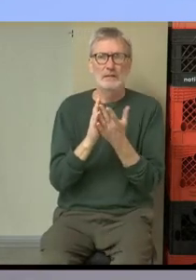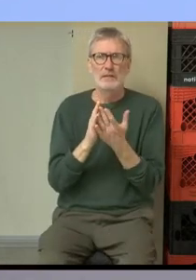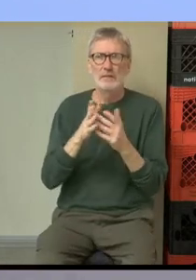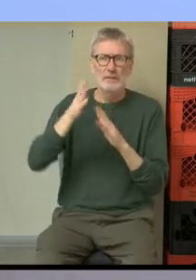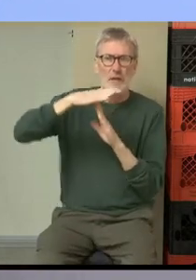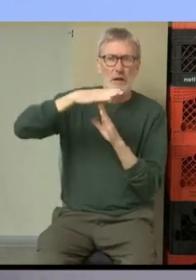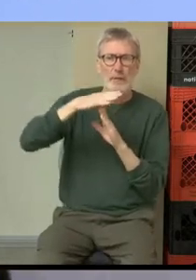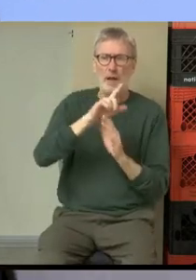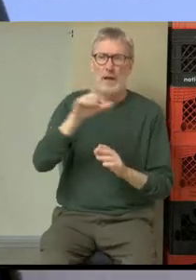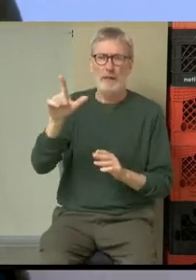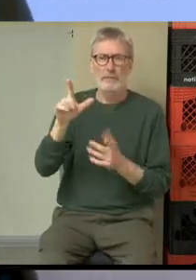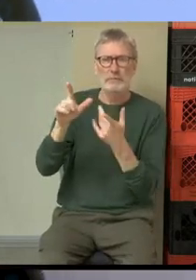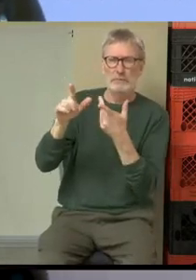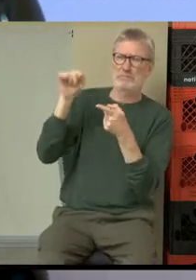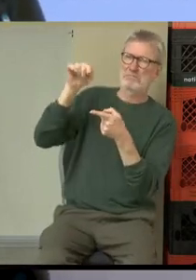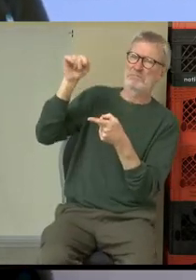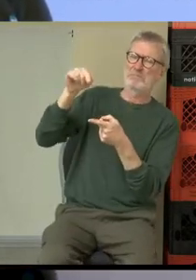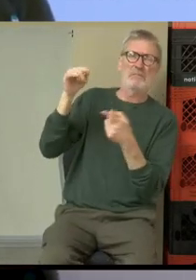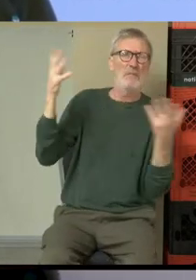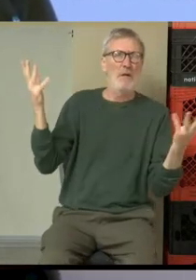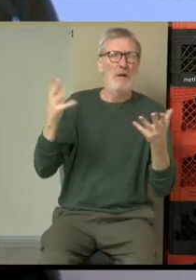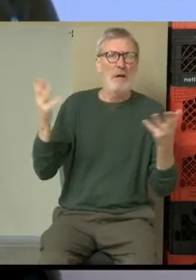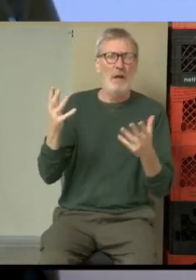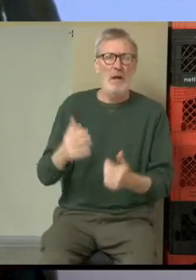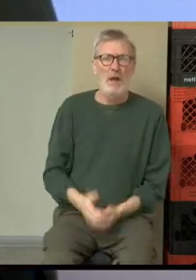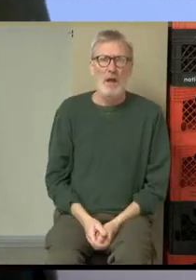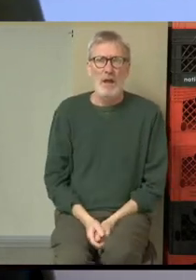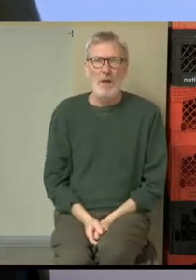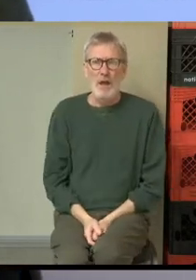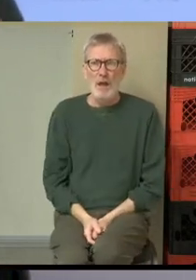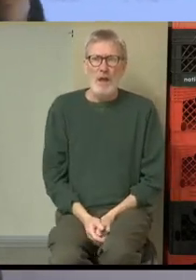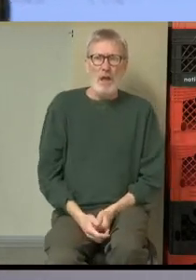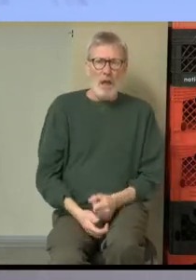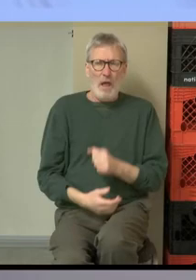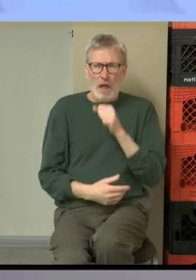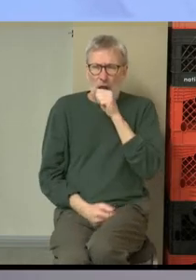the top left corner of the concept two?